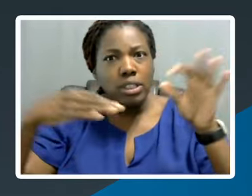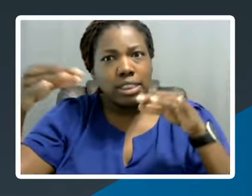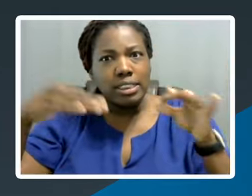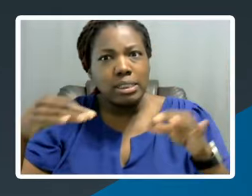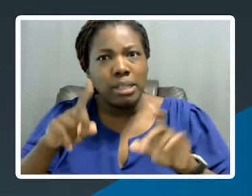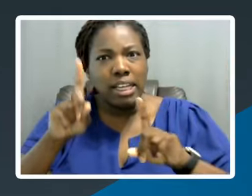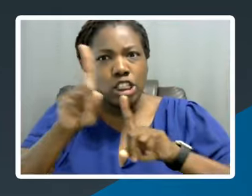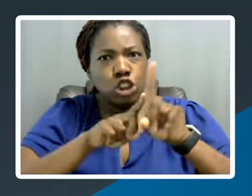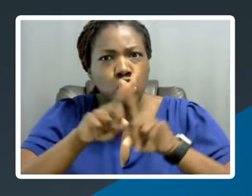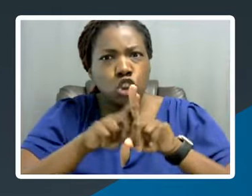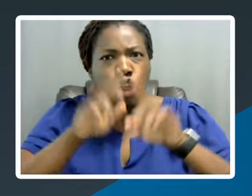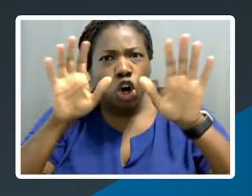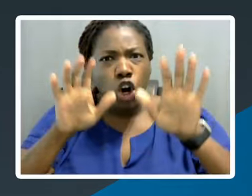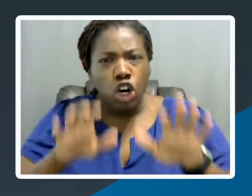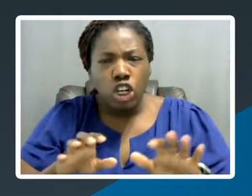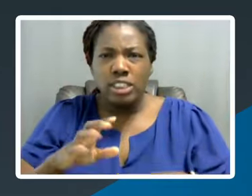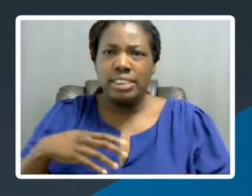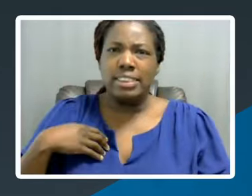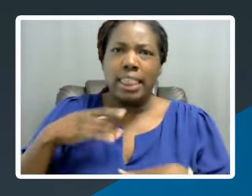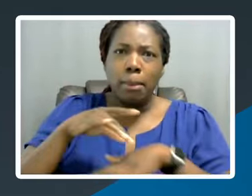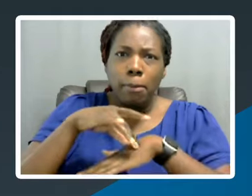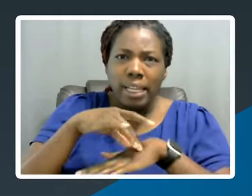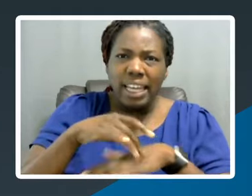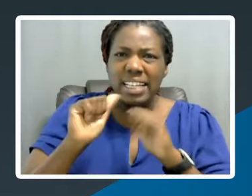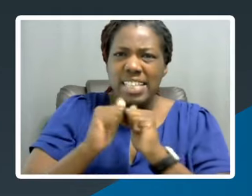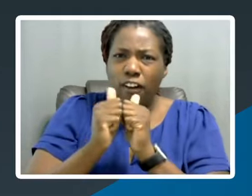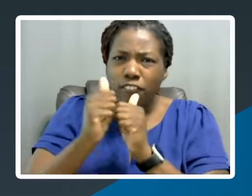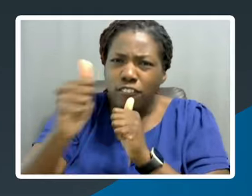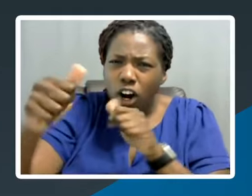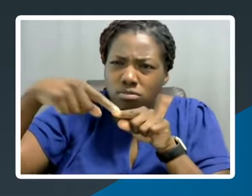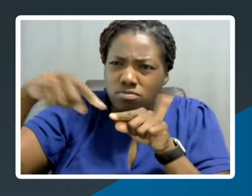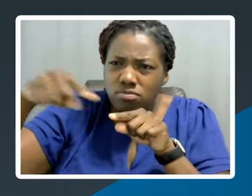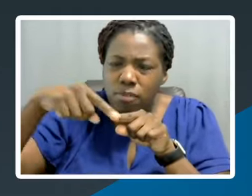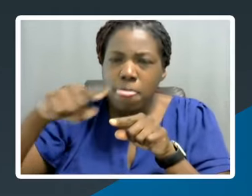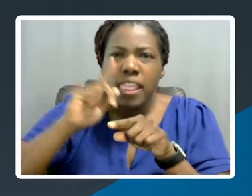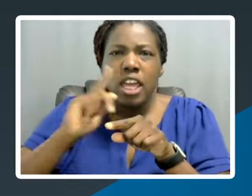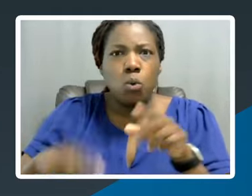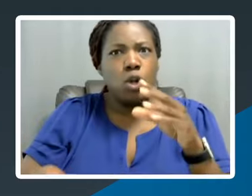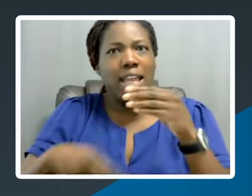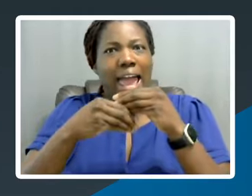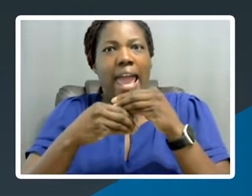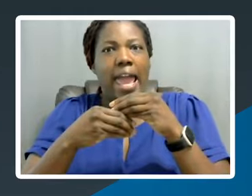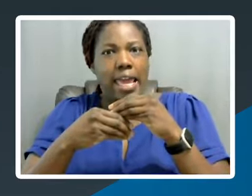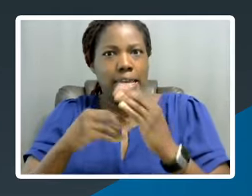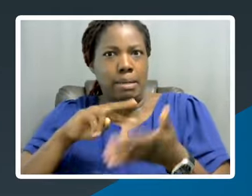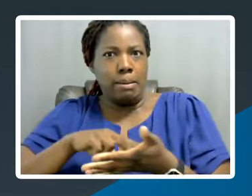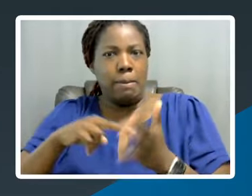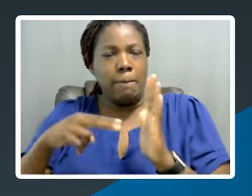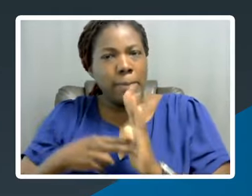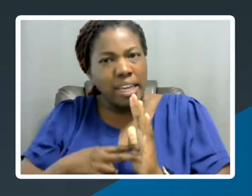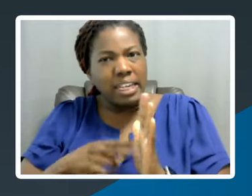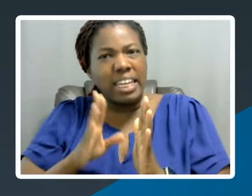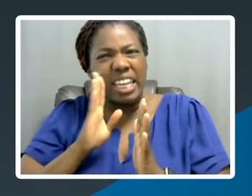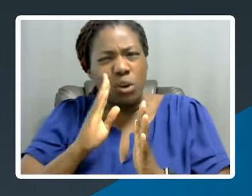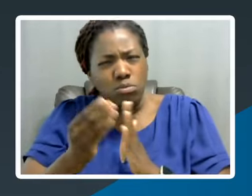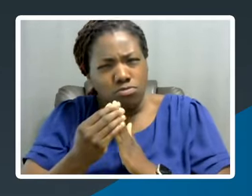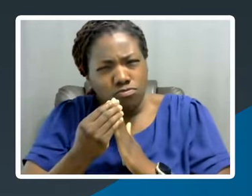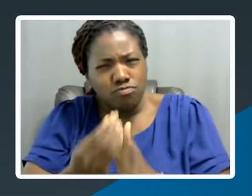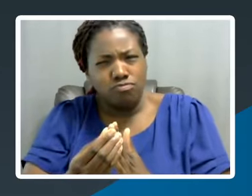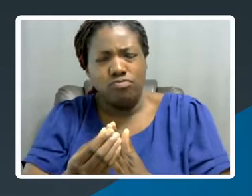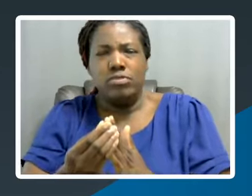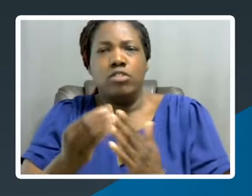the planets are, how far away they are. It adds a layer of meaning. It fuels curiosity about the world around